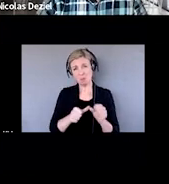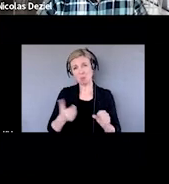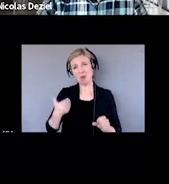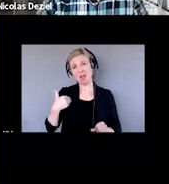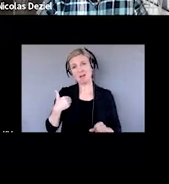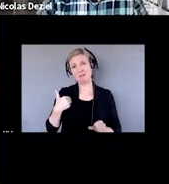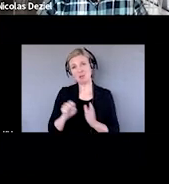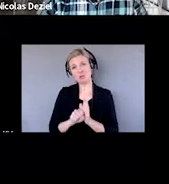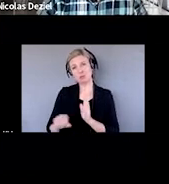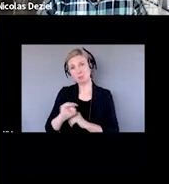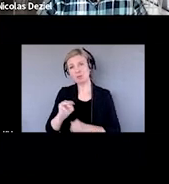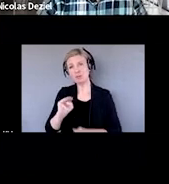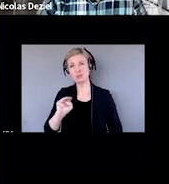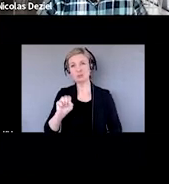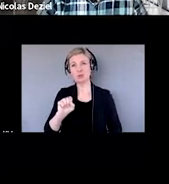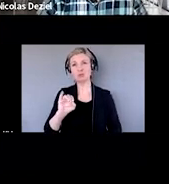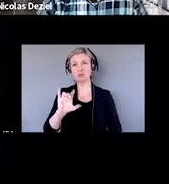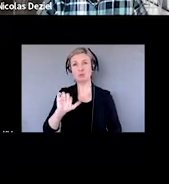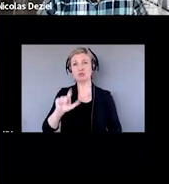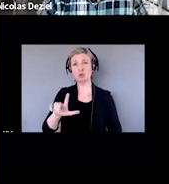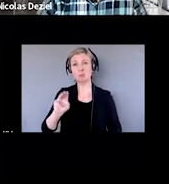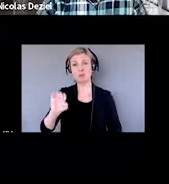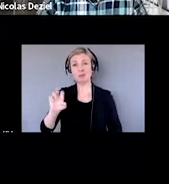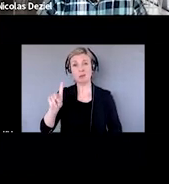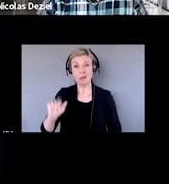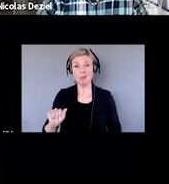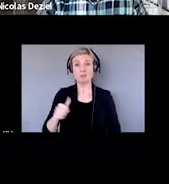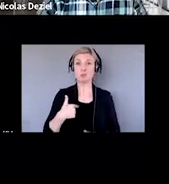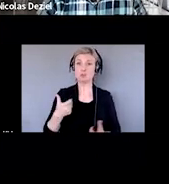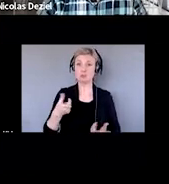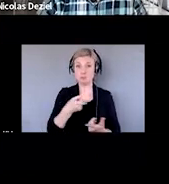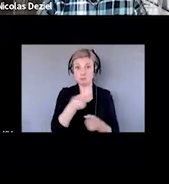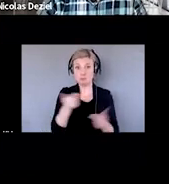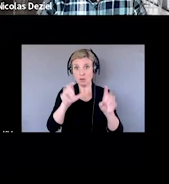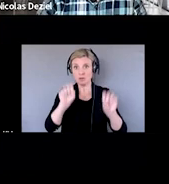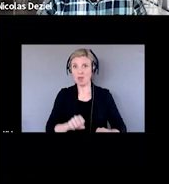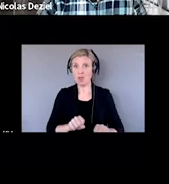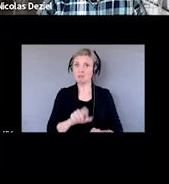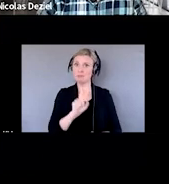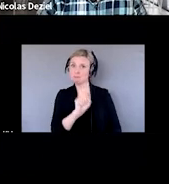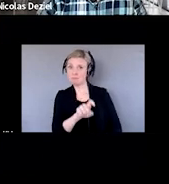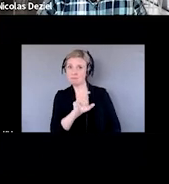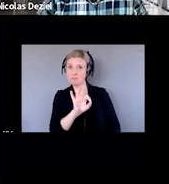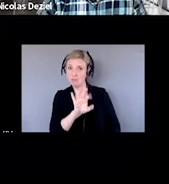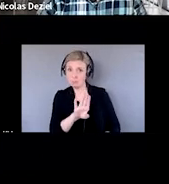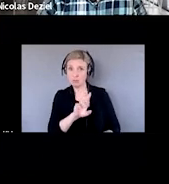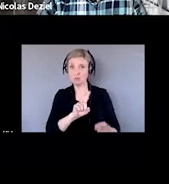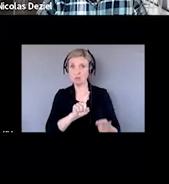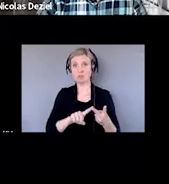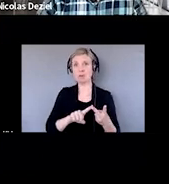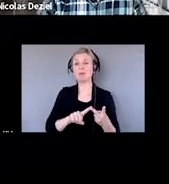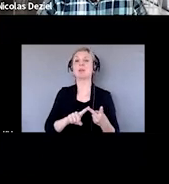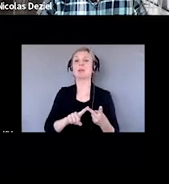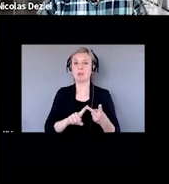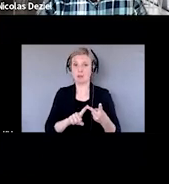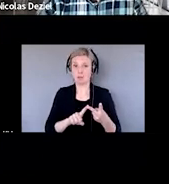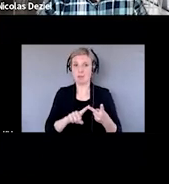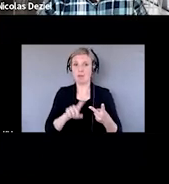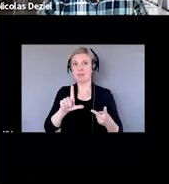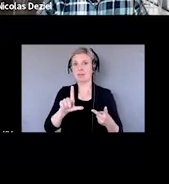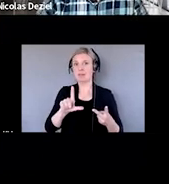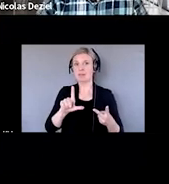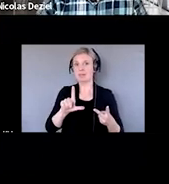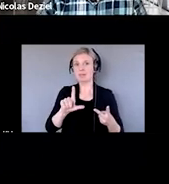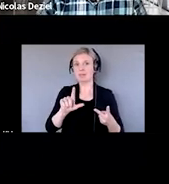you can like and subscribe our Facebook page, our YouTube channel, our LinkedIn page, as well as our Twitter feed. And you'll be able to be